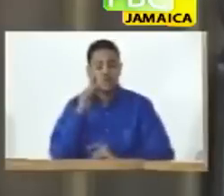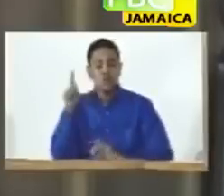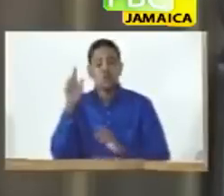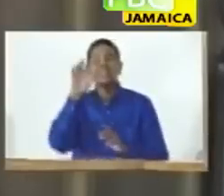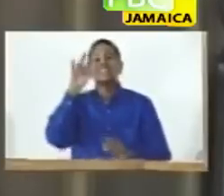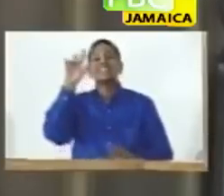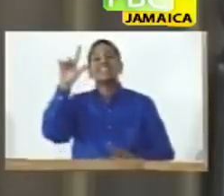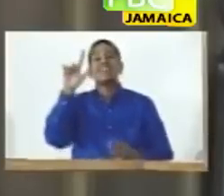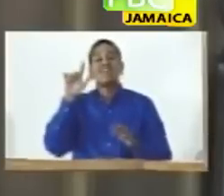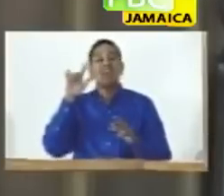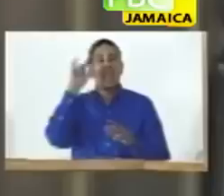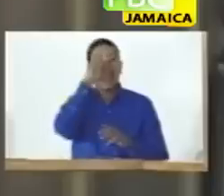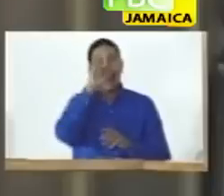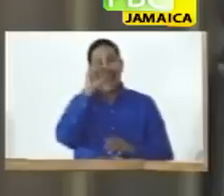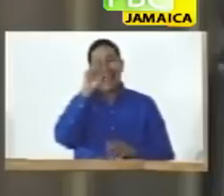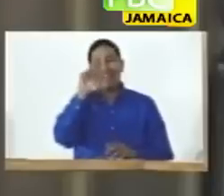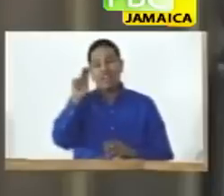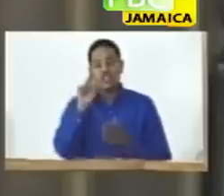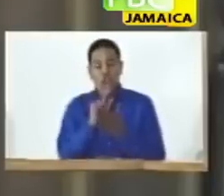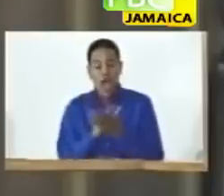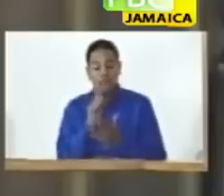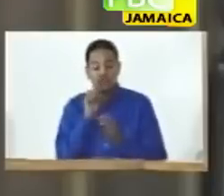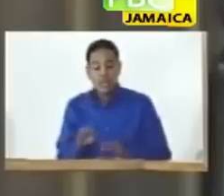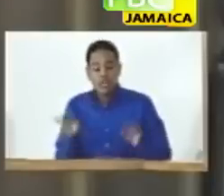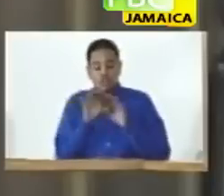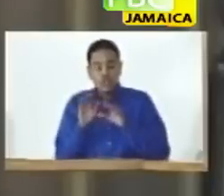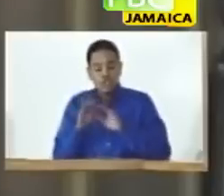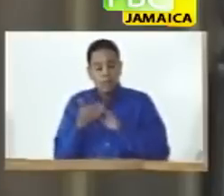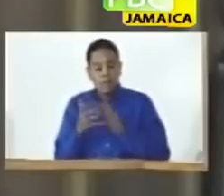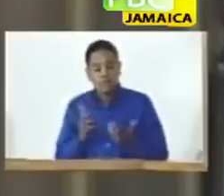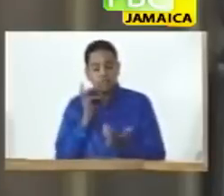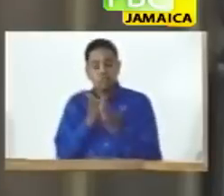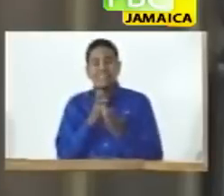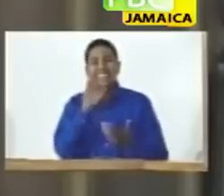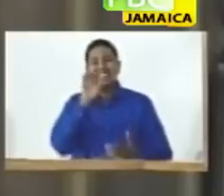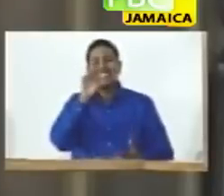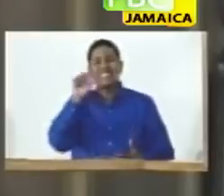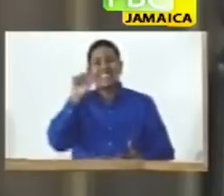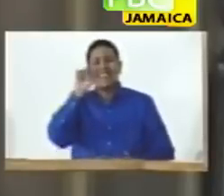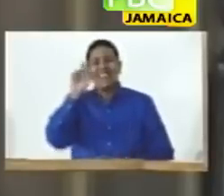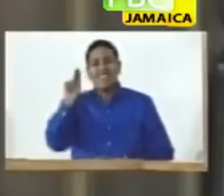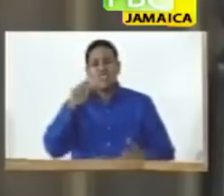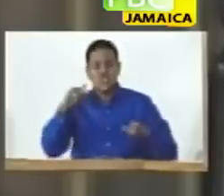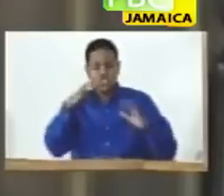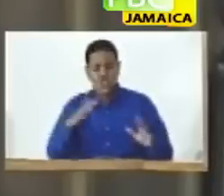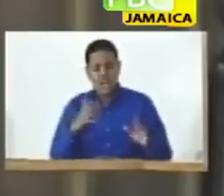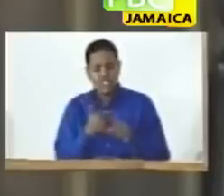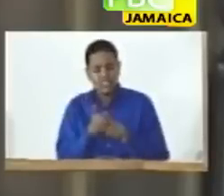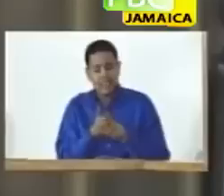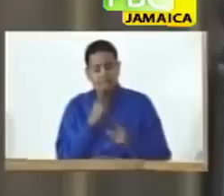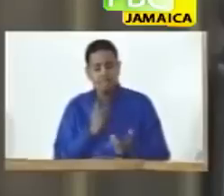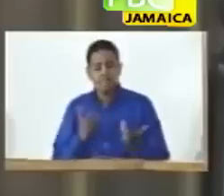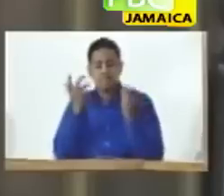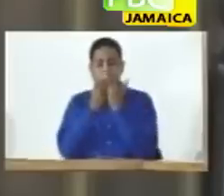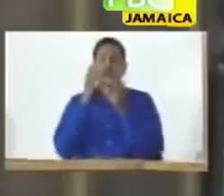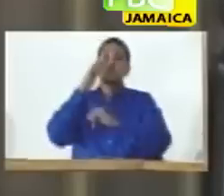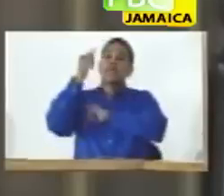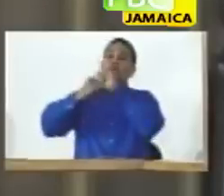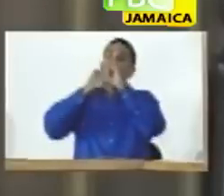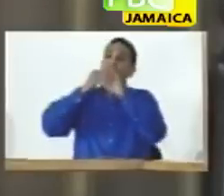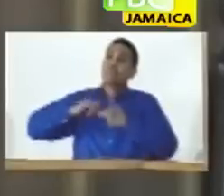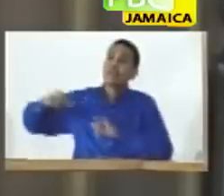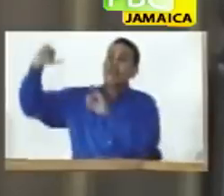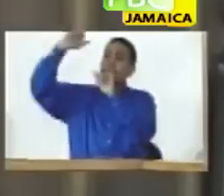Act, as it is critical that Jamaica maintains its civil aviation standards in line with international